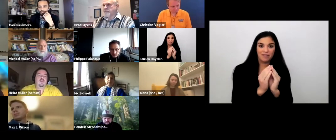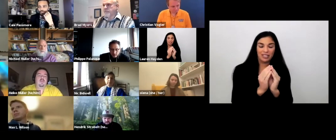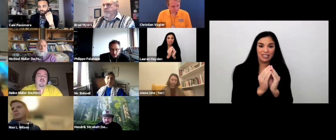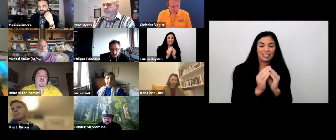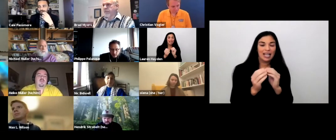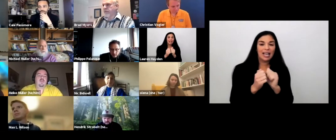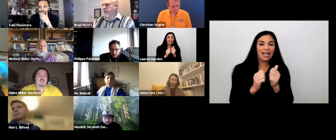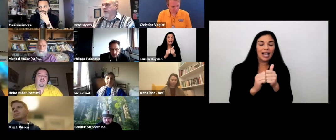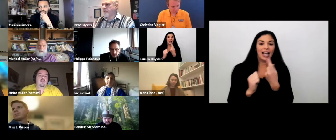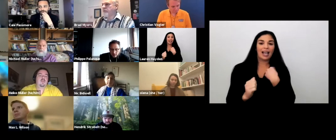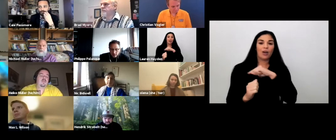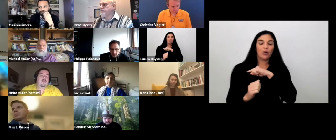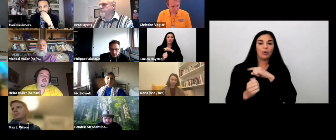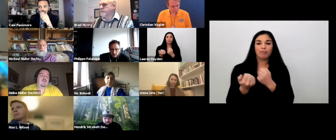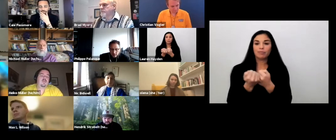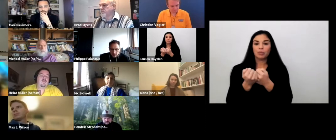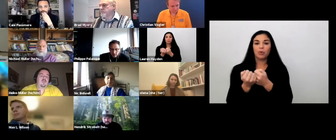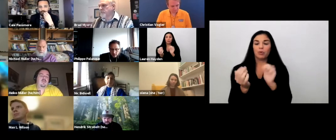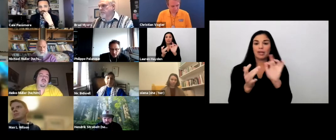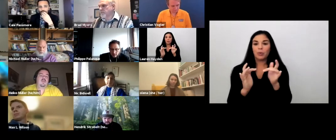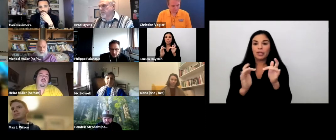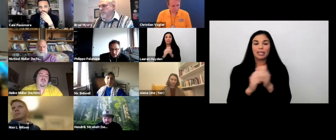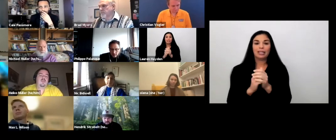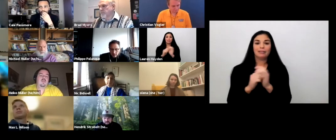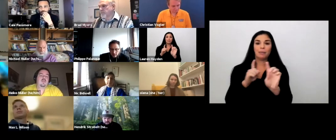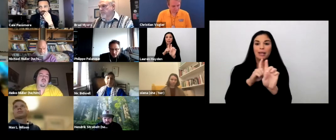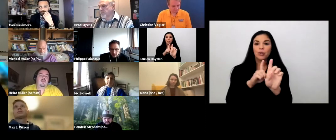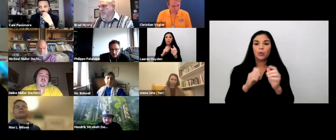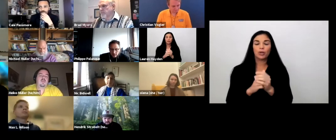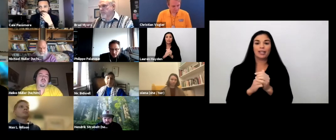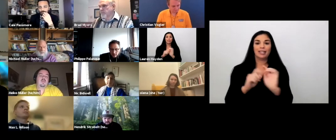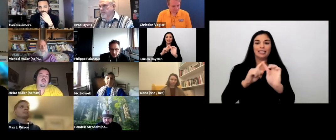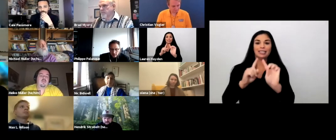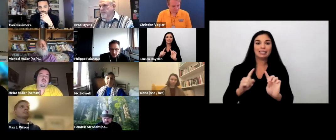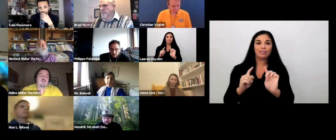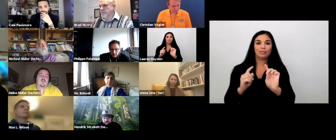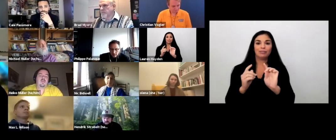strengthen networking, mentoring, a bunch of other relationships I can't think of